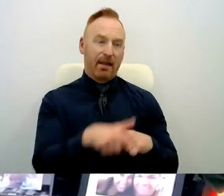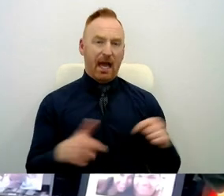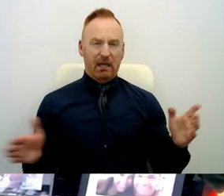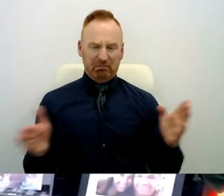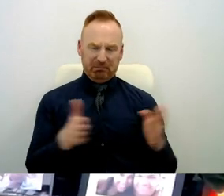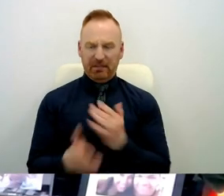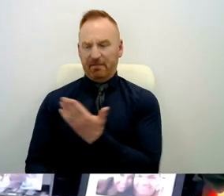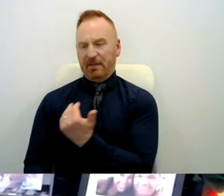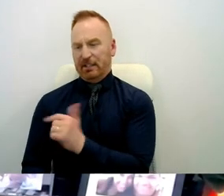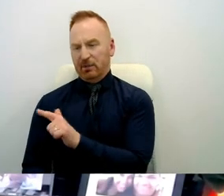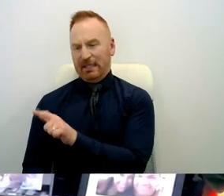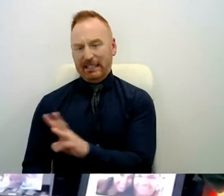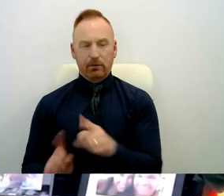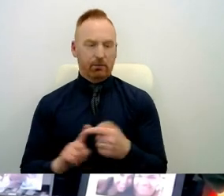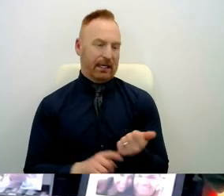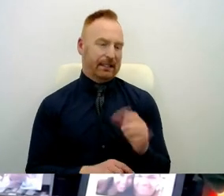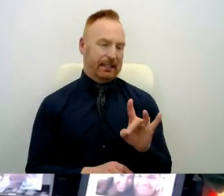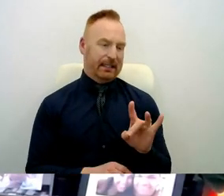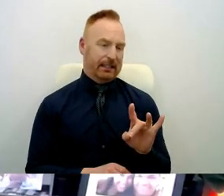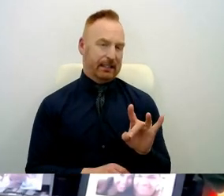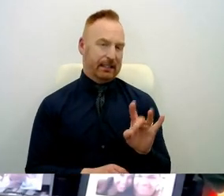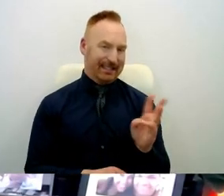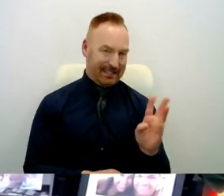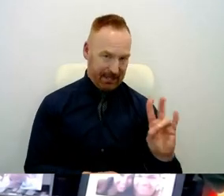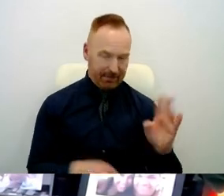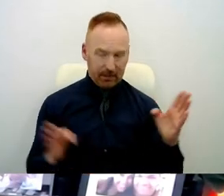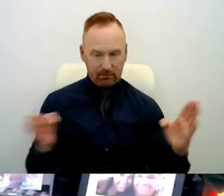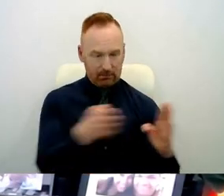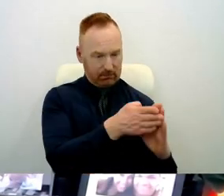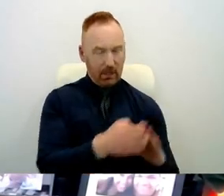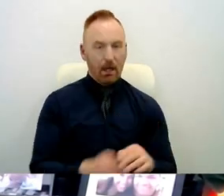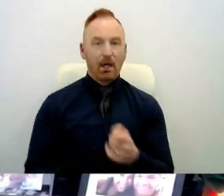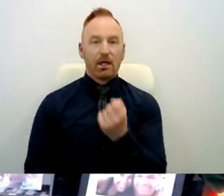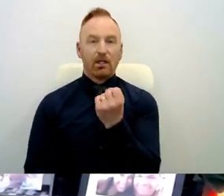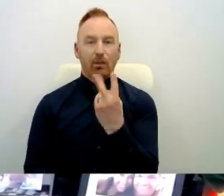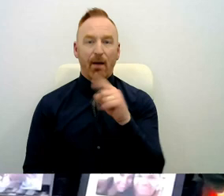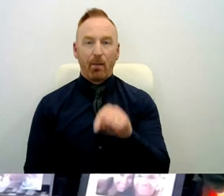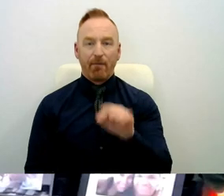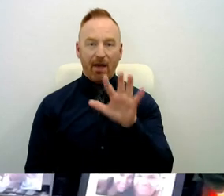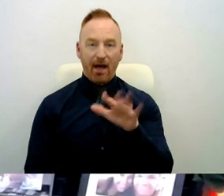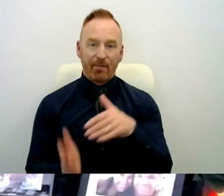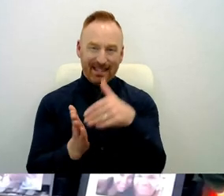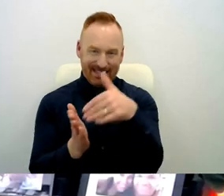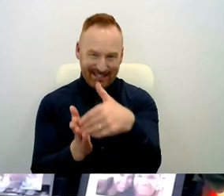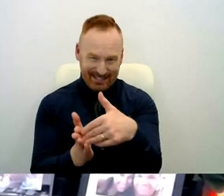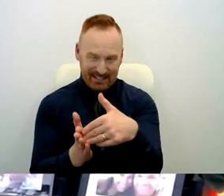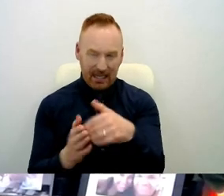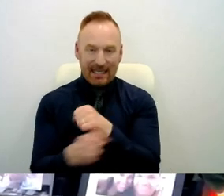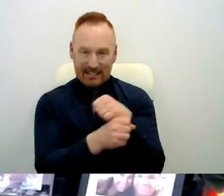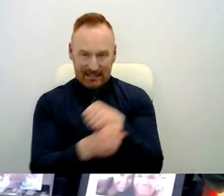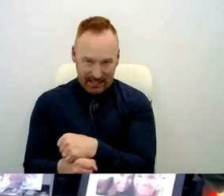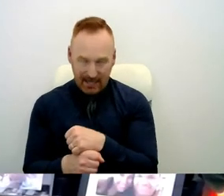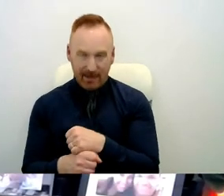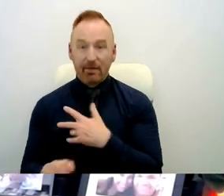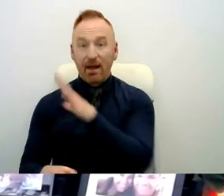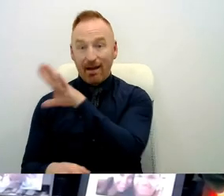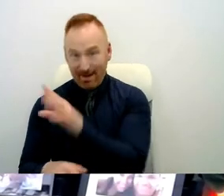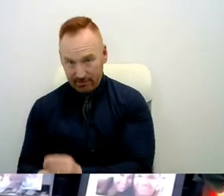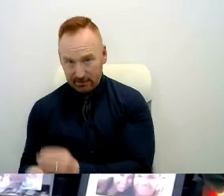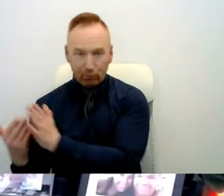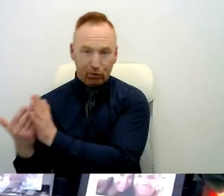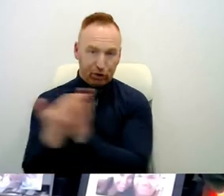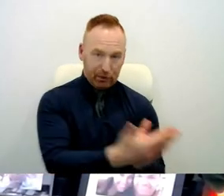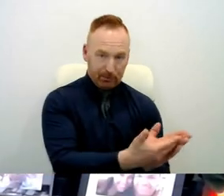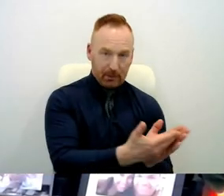took place from around 1526 to 1867, 12.5 million or so enslaved Africans were shipped across the